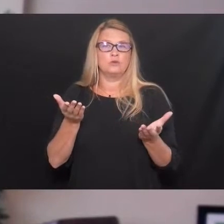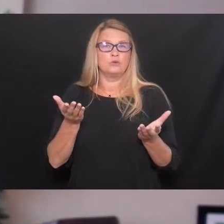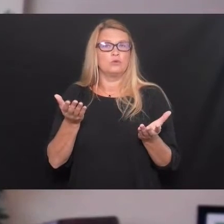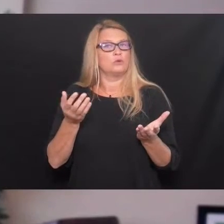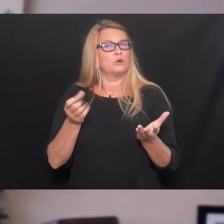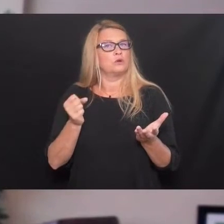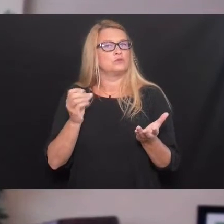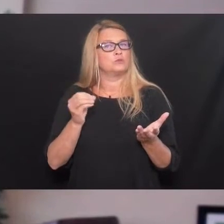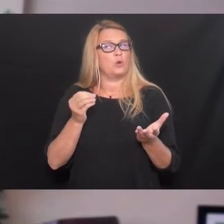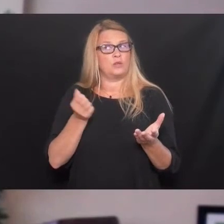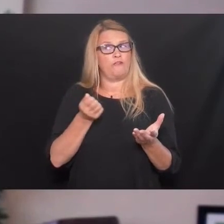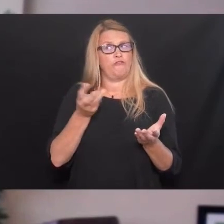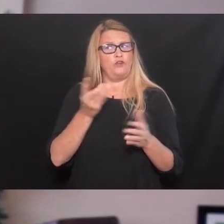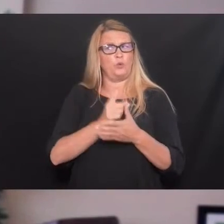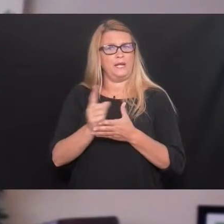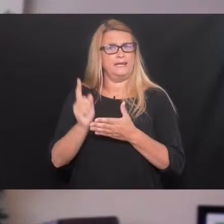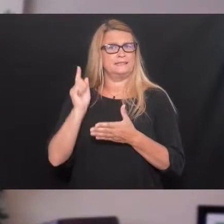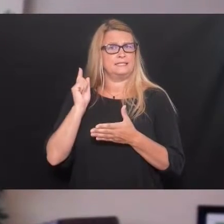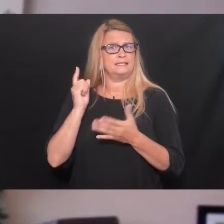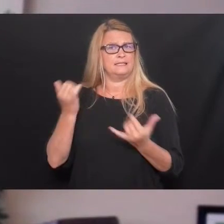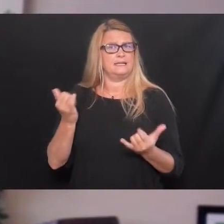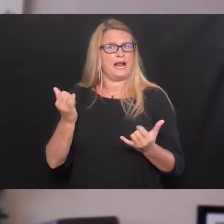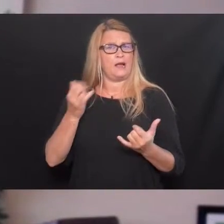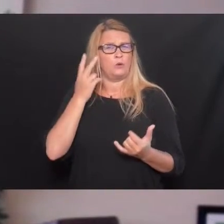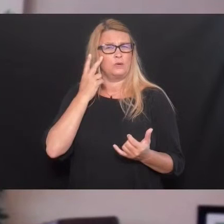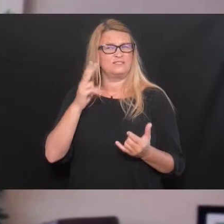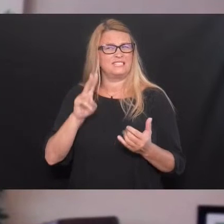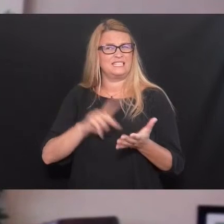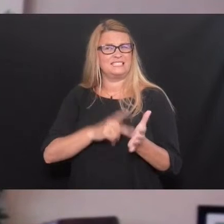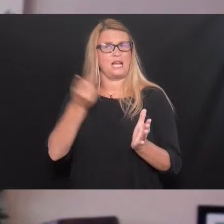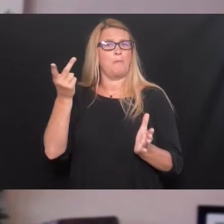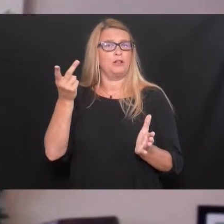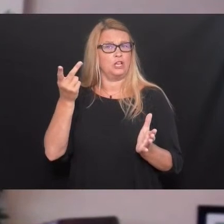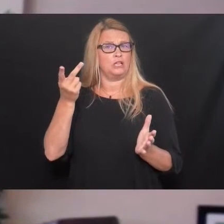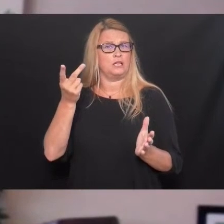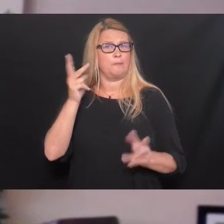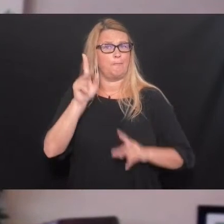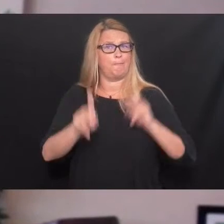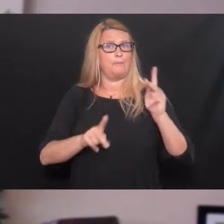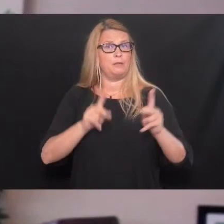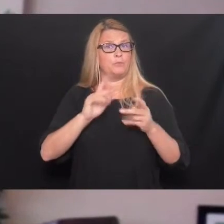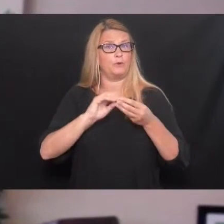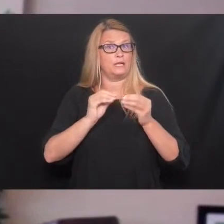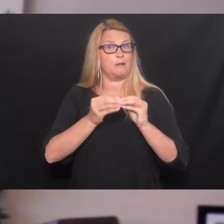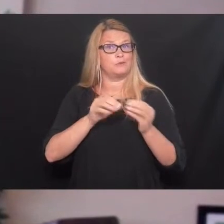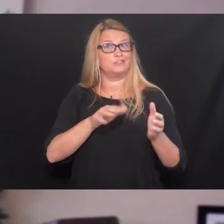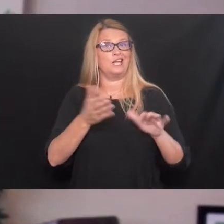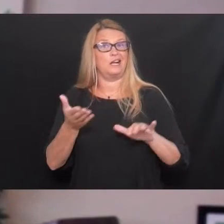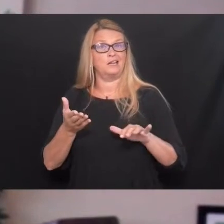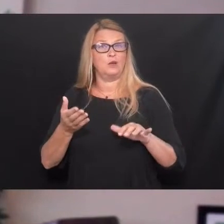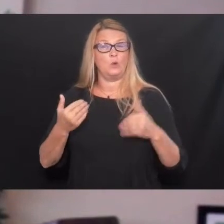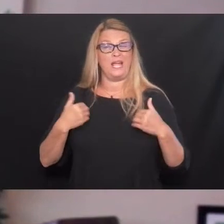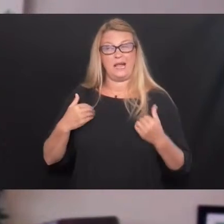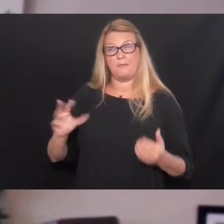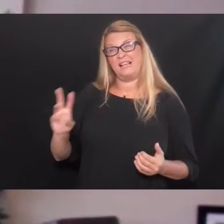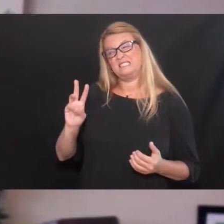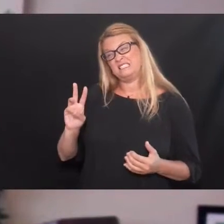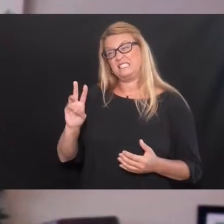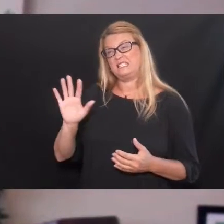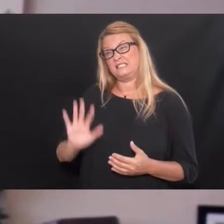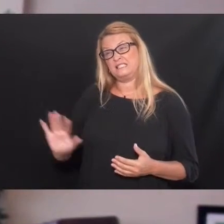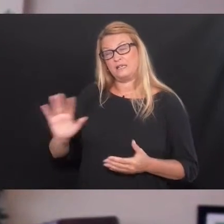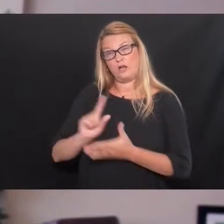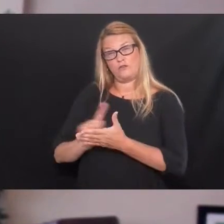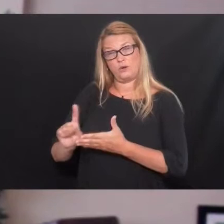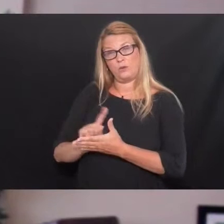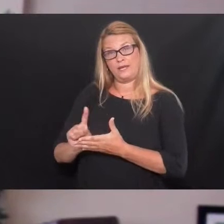over the last couple of weeks, we have seen about a doubling of the number of people that are dying, going from about 6 per week now to